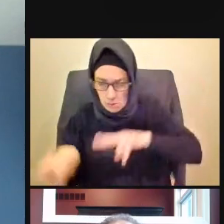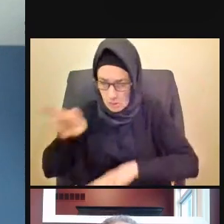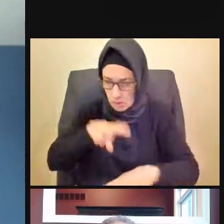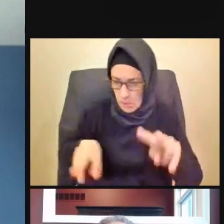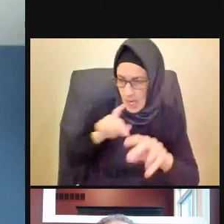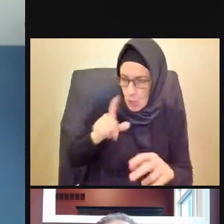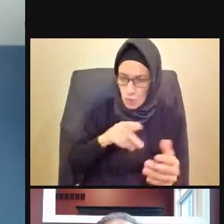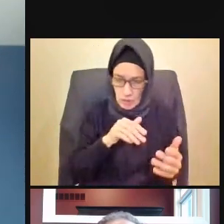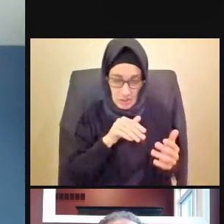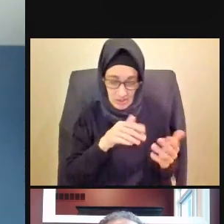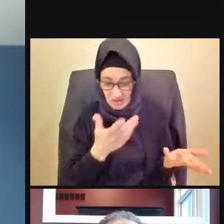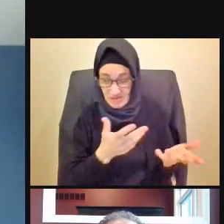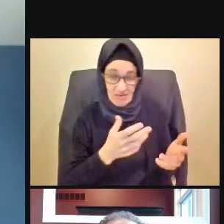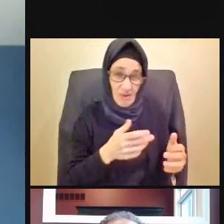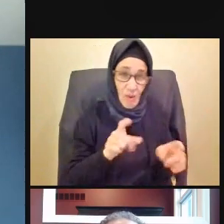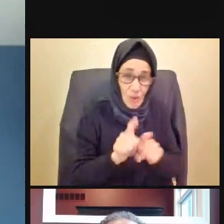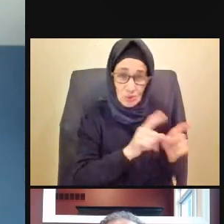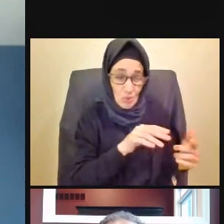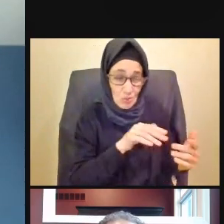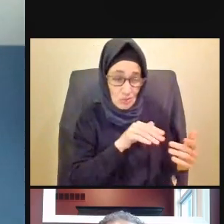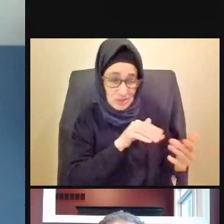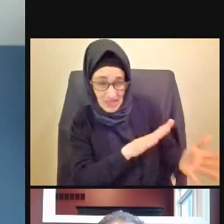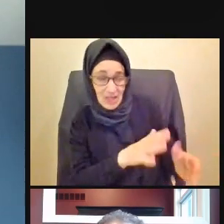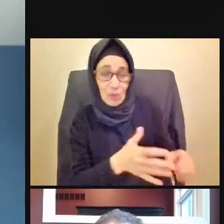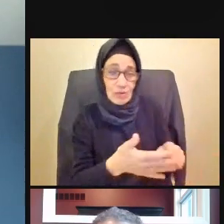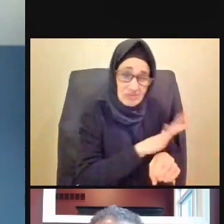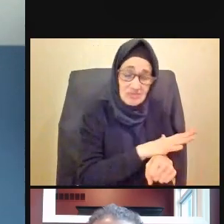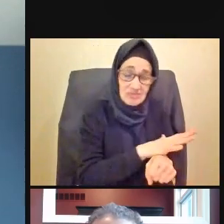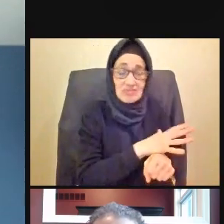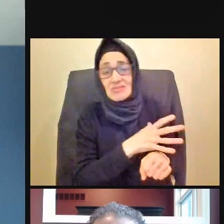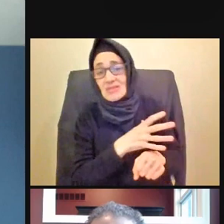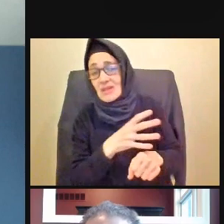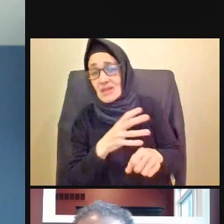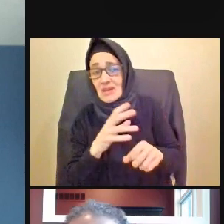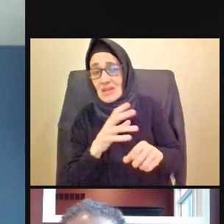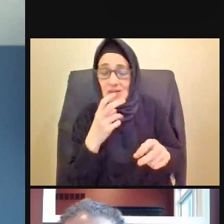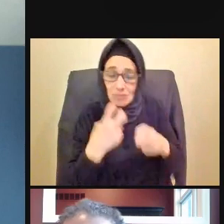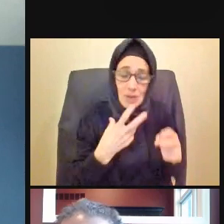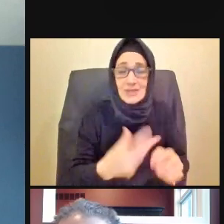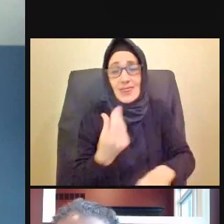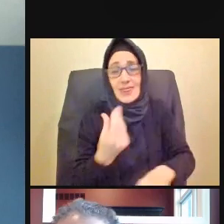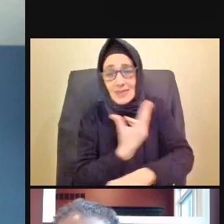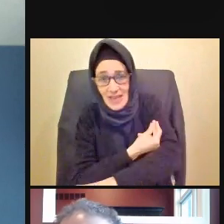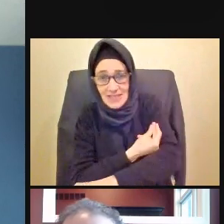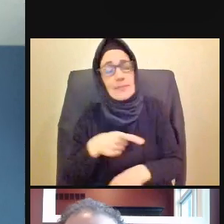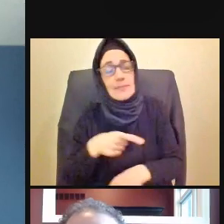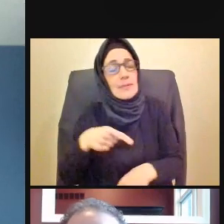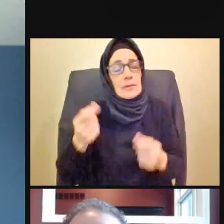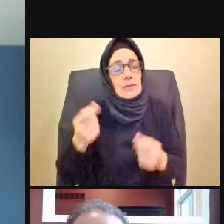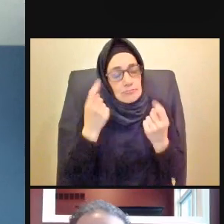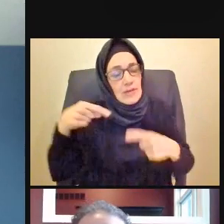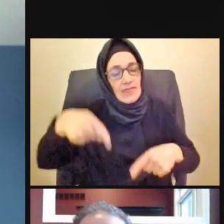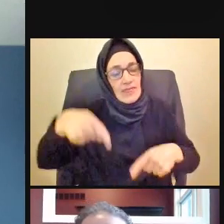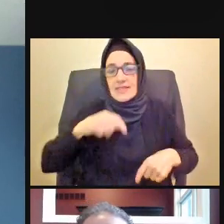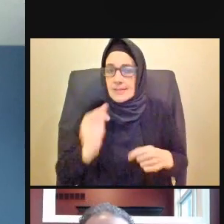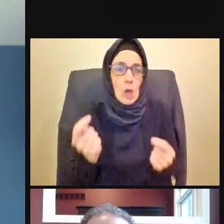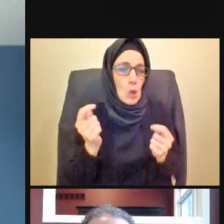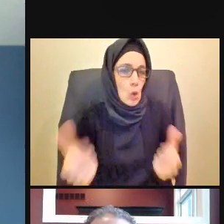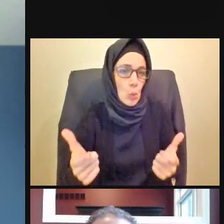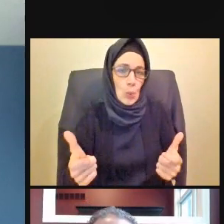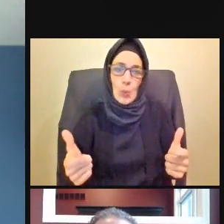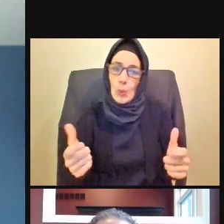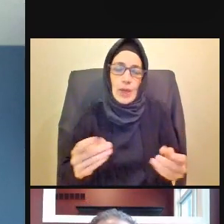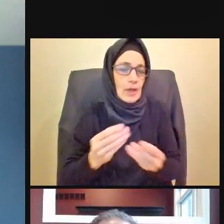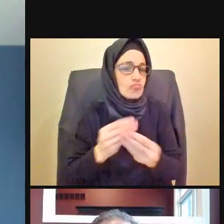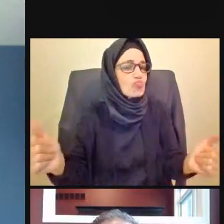the COVID-19, the vaccines, and on all this conversation that we're having, this is not a quick fix. It will not be a quick fix.